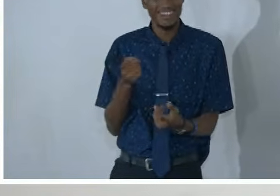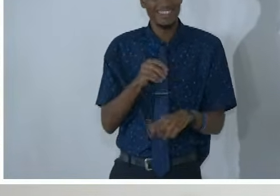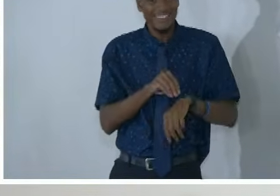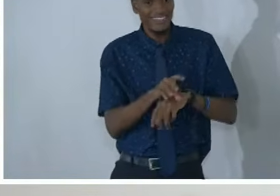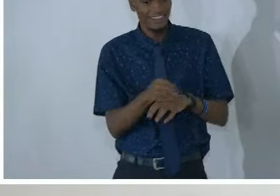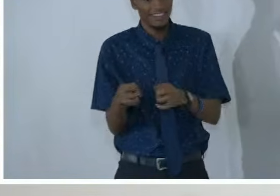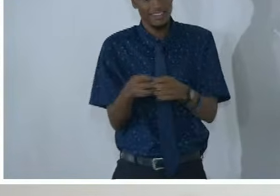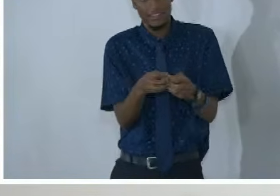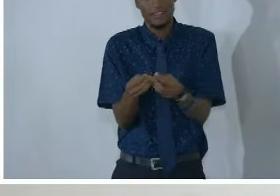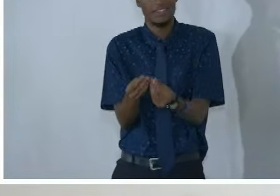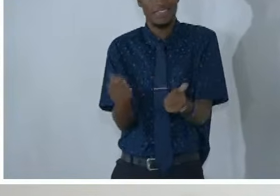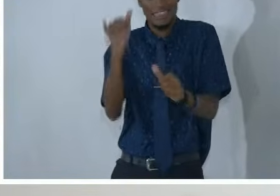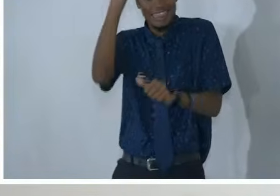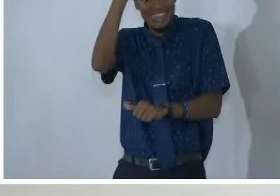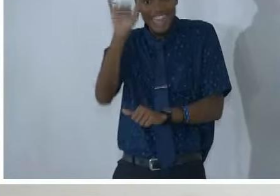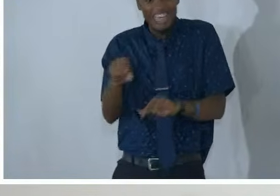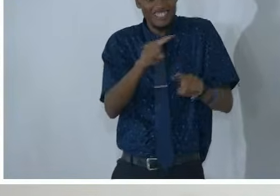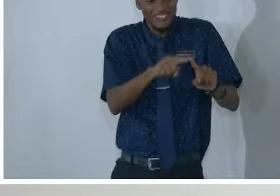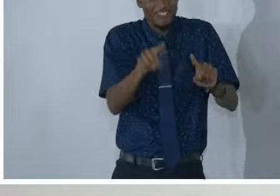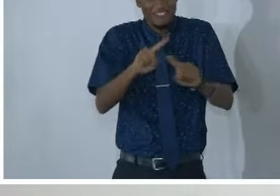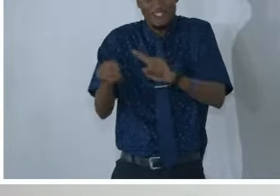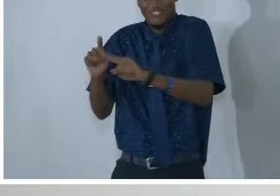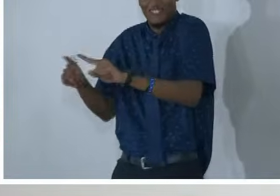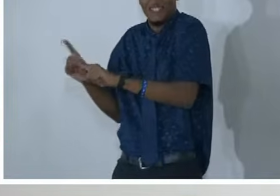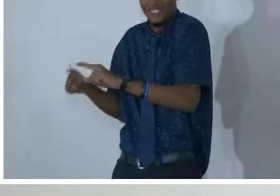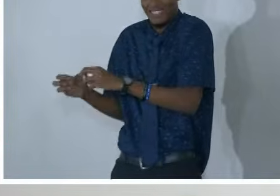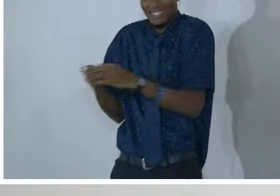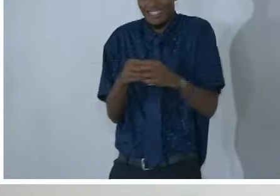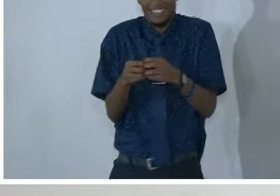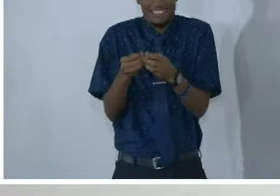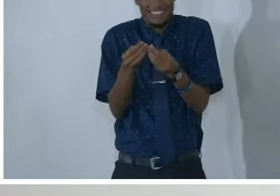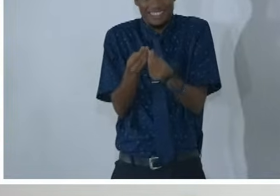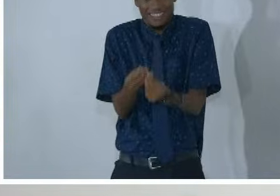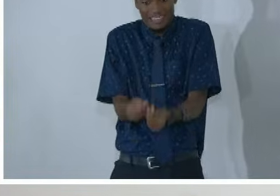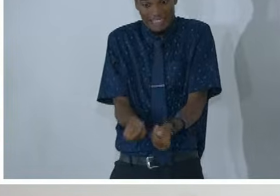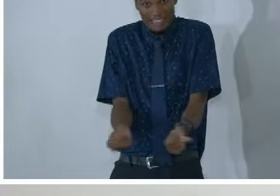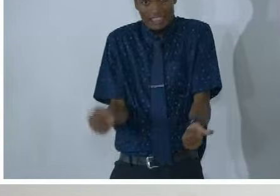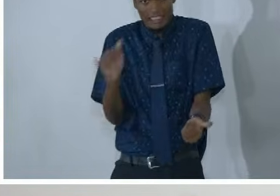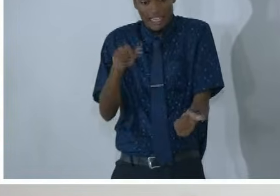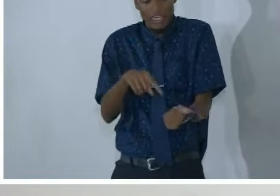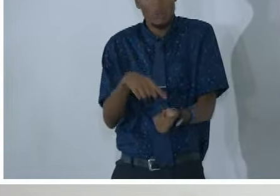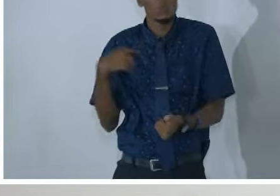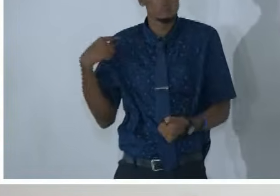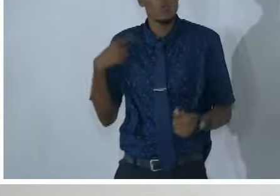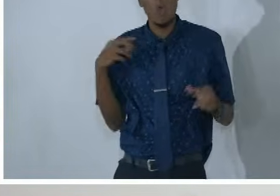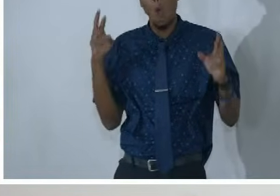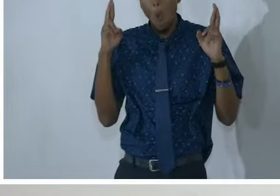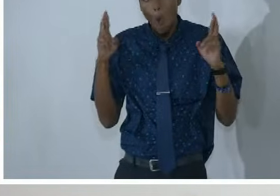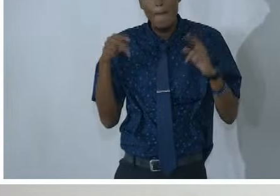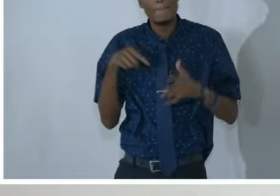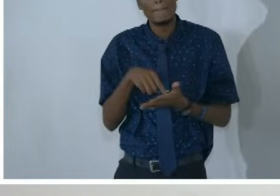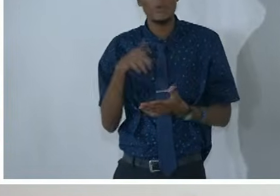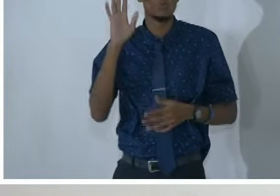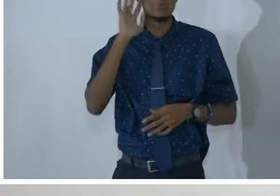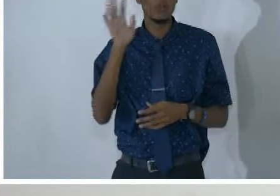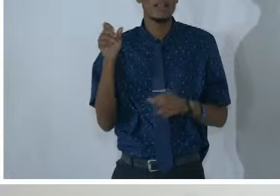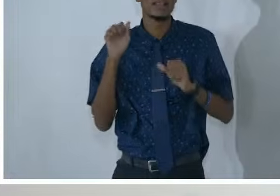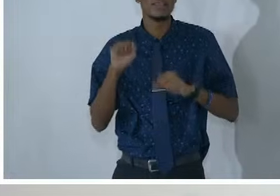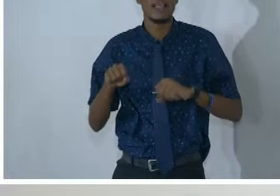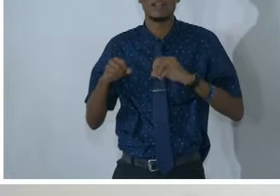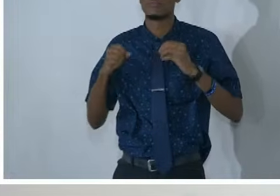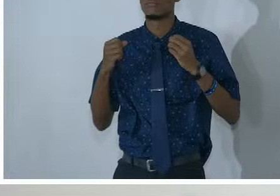are forms of mediation, and what we're hoping is that this mediation will promote it fully so